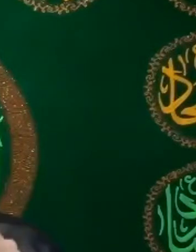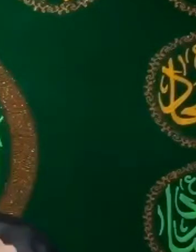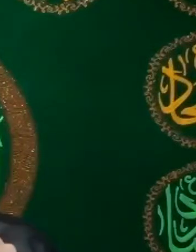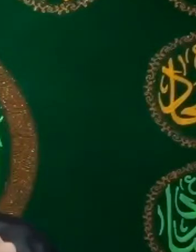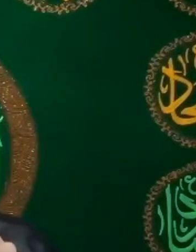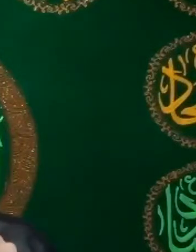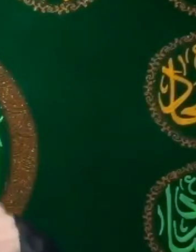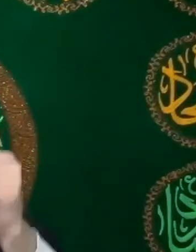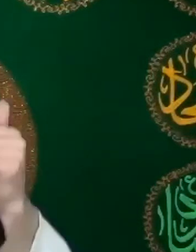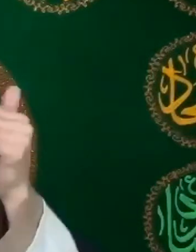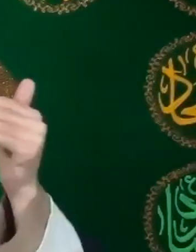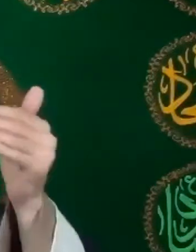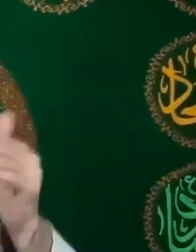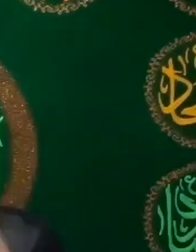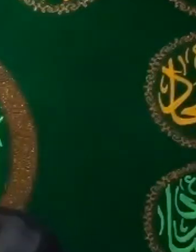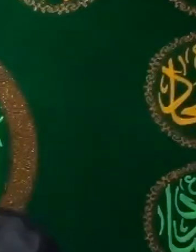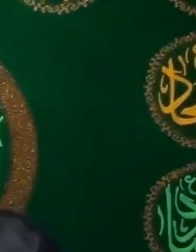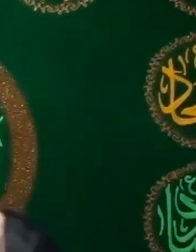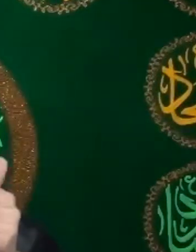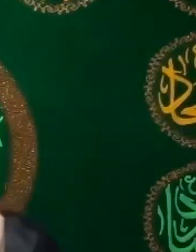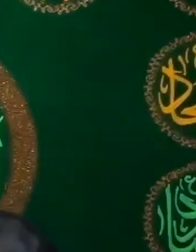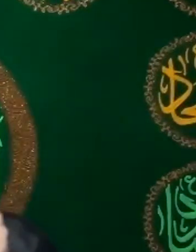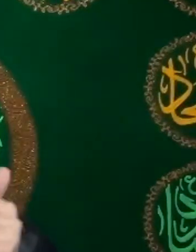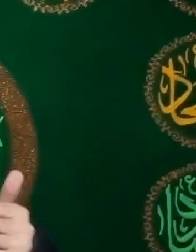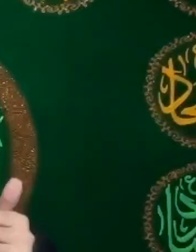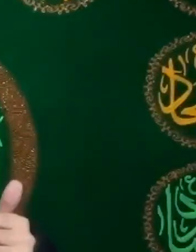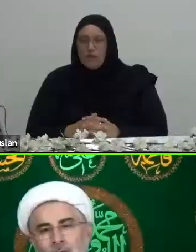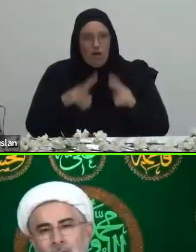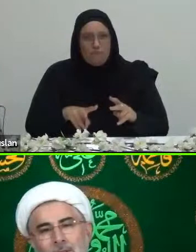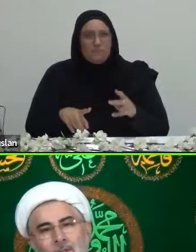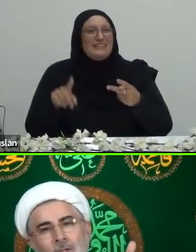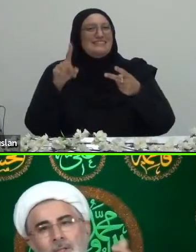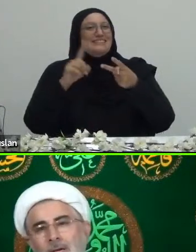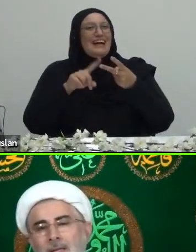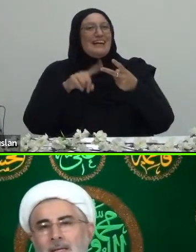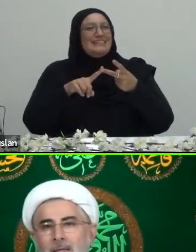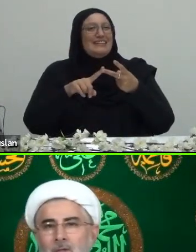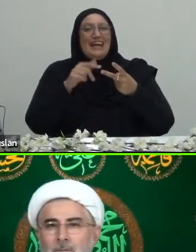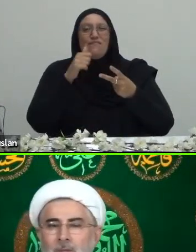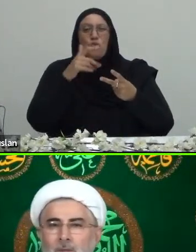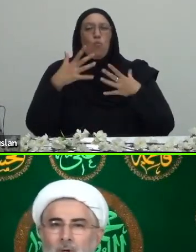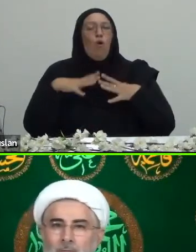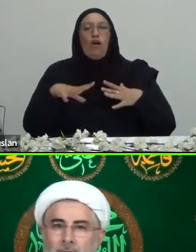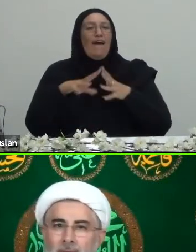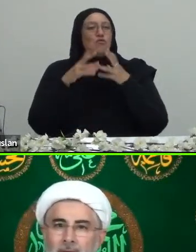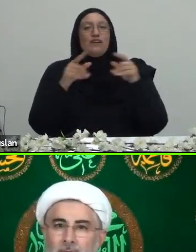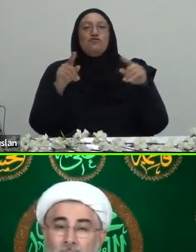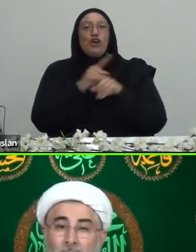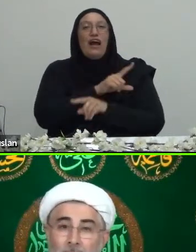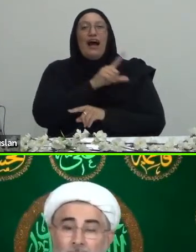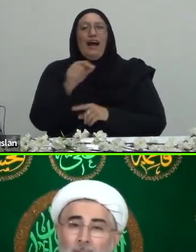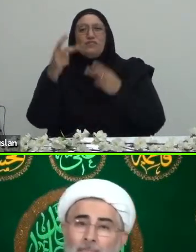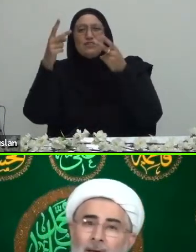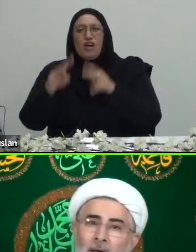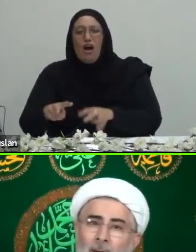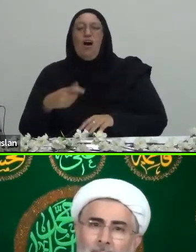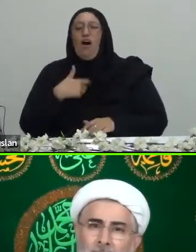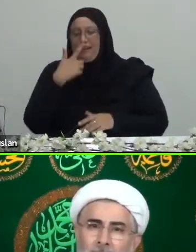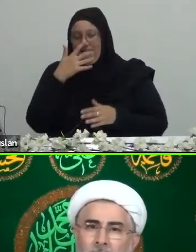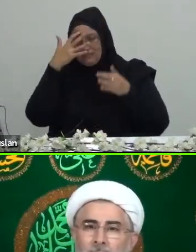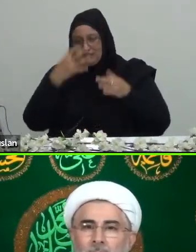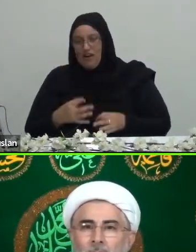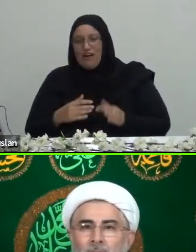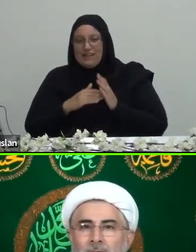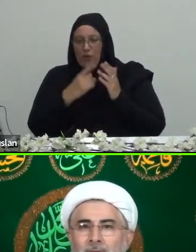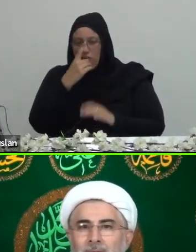death, 1/3 of it. Third, in the absence of the first two stages, then Islamic law of inheritance comes. Now, about